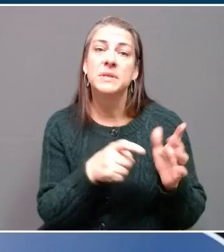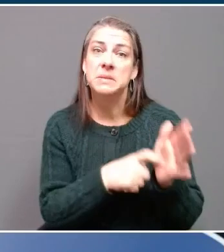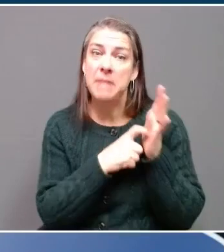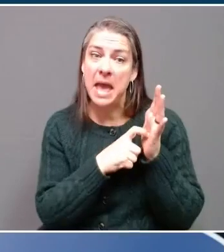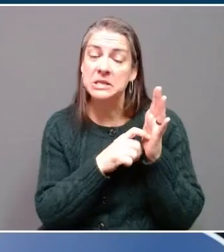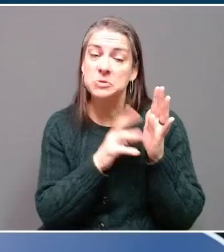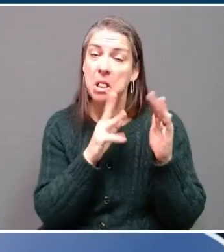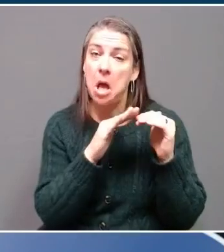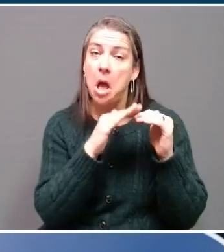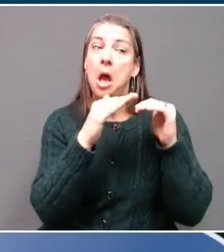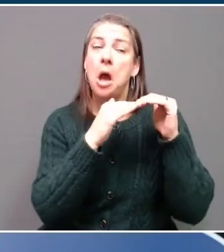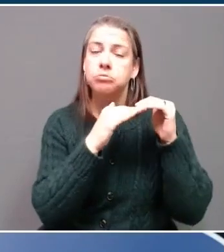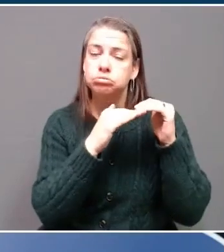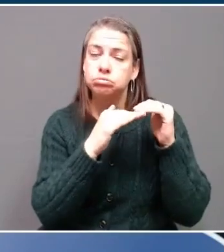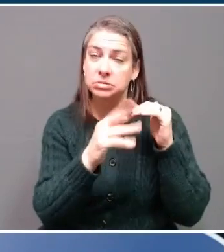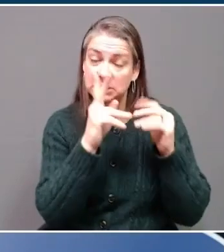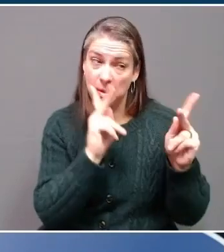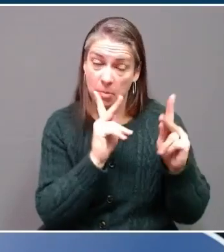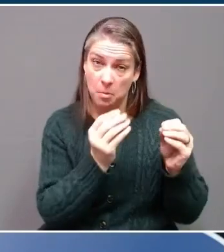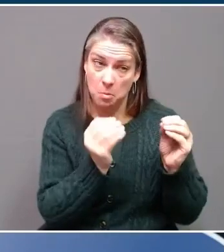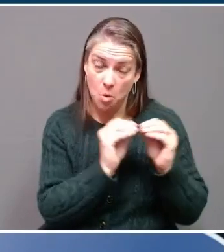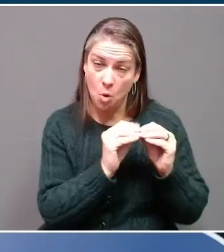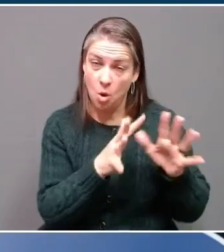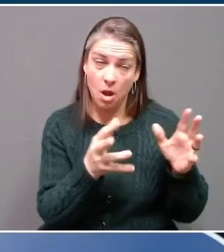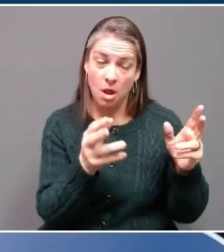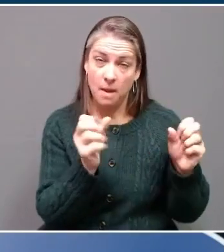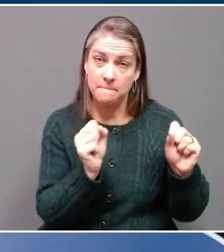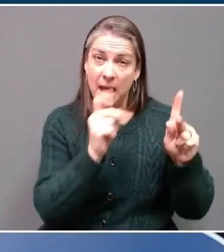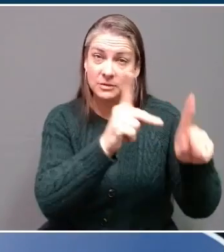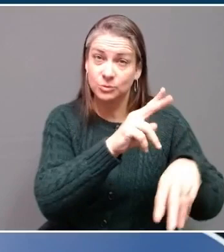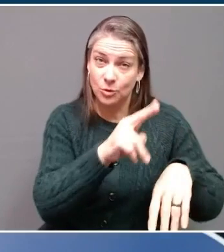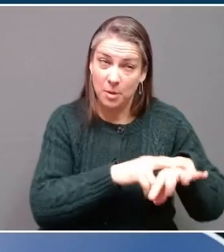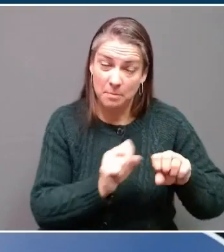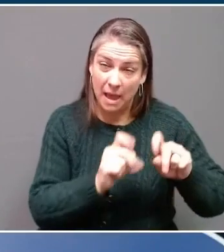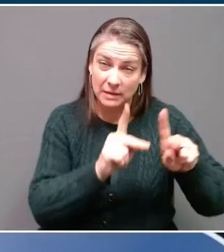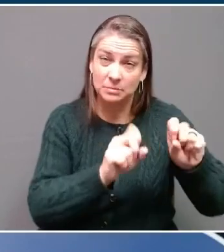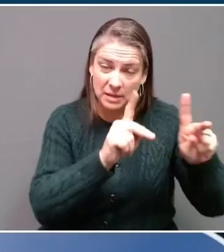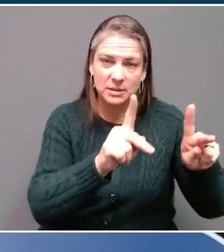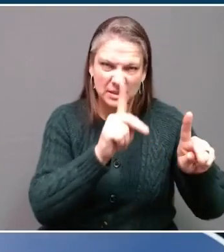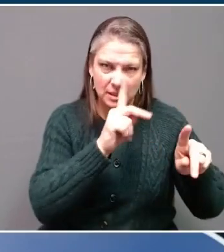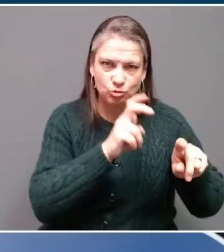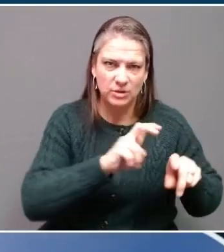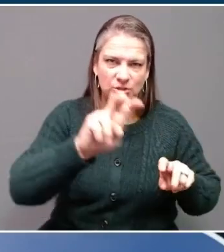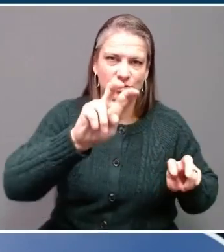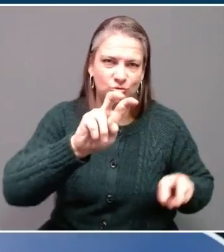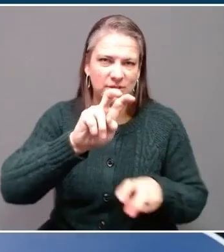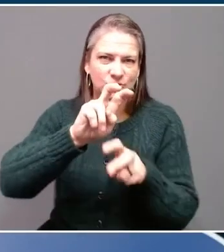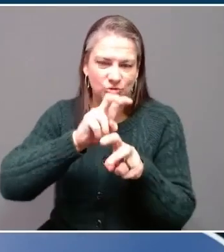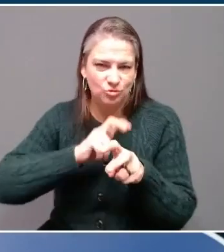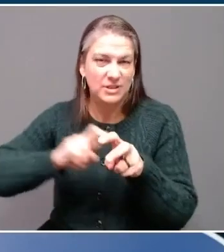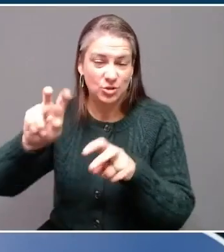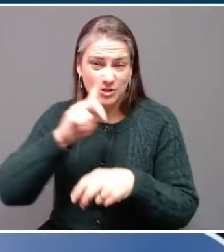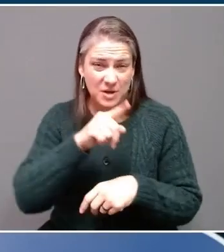getting back on their feet, the indication in this chart is the households transitioned out. We now have almost the same